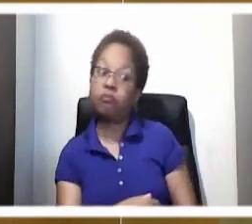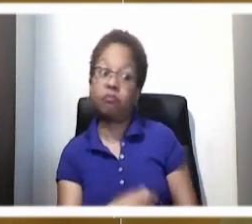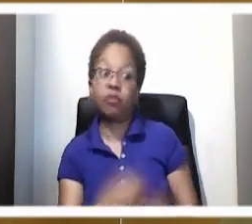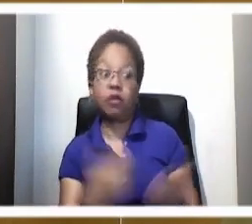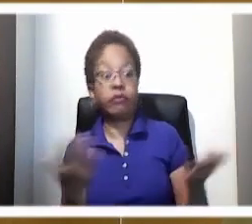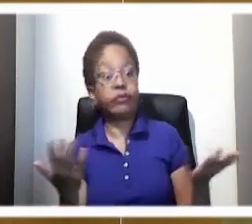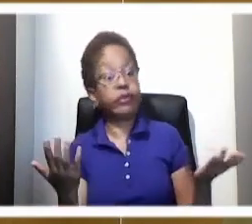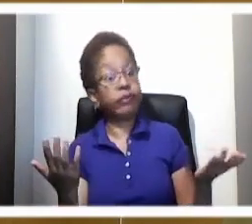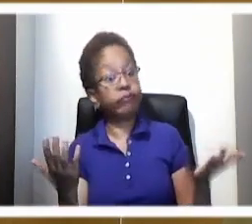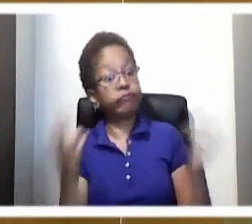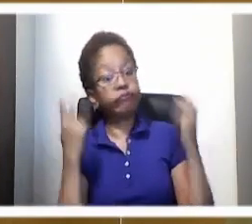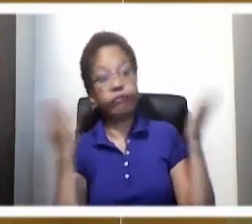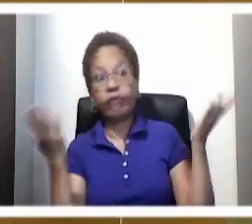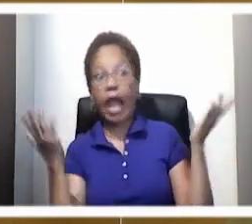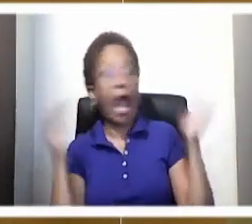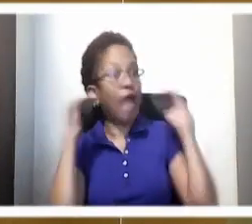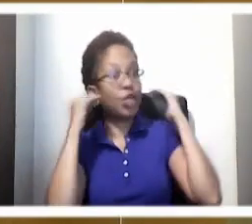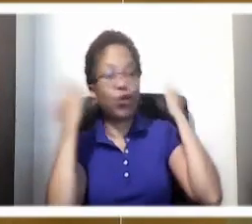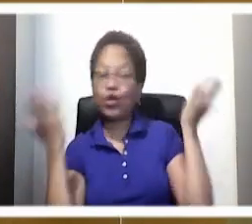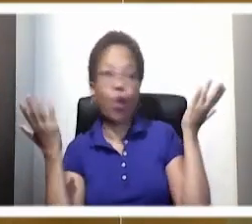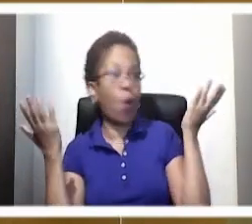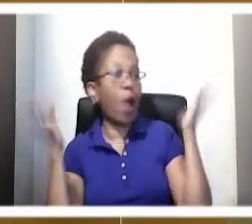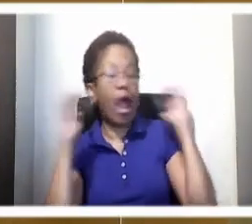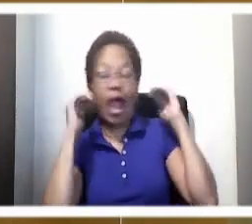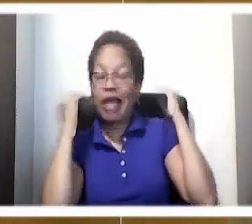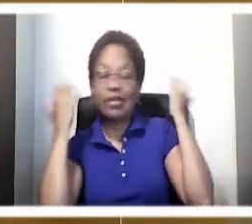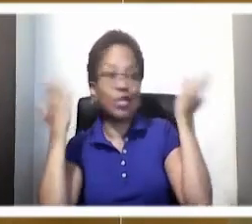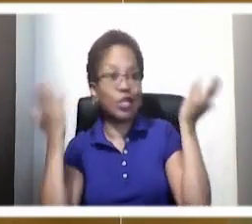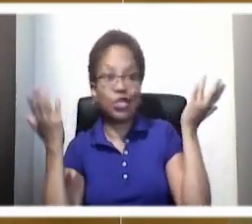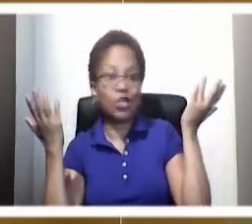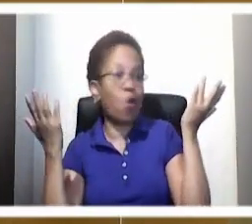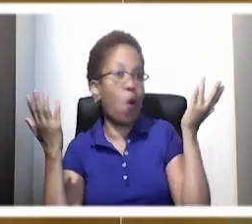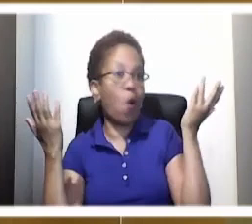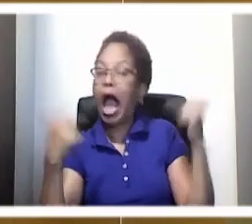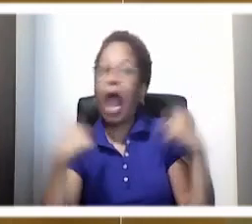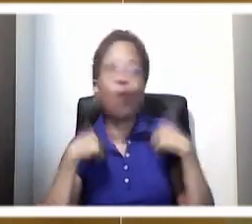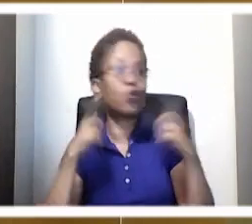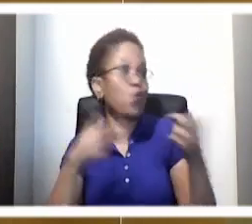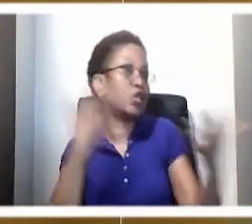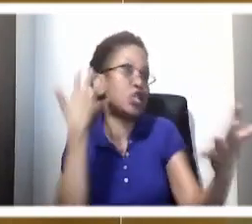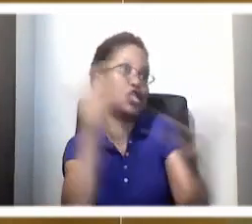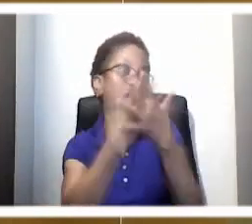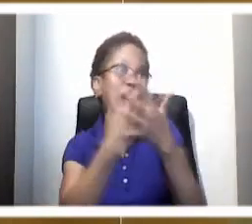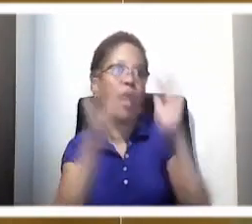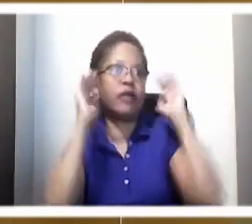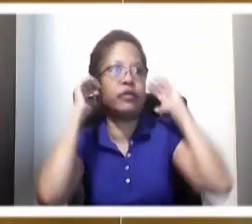know. I didn't know I was coming to jail."